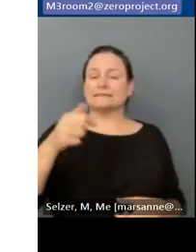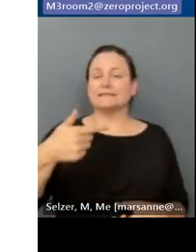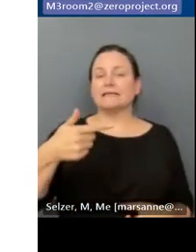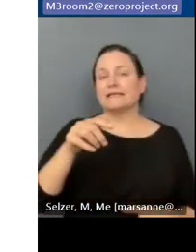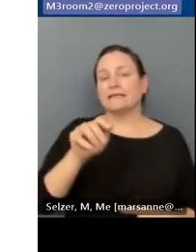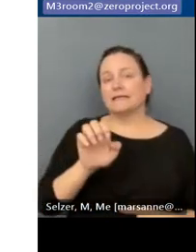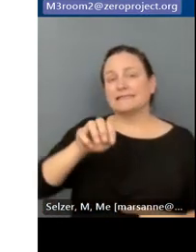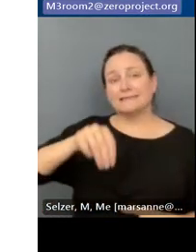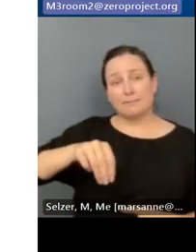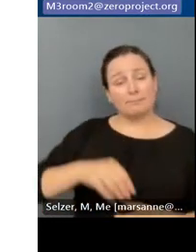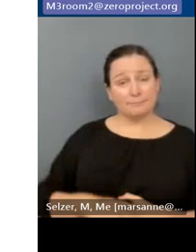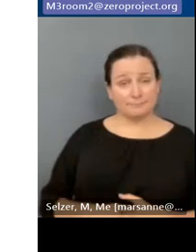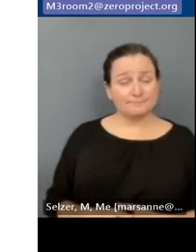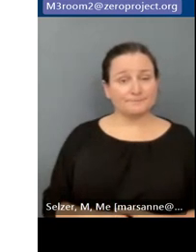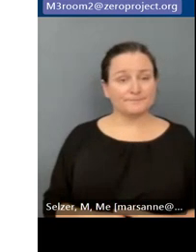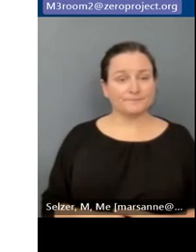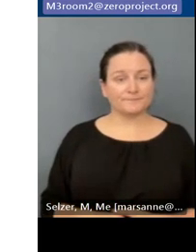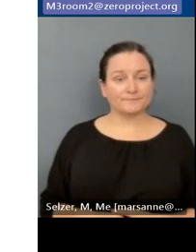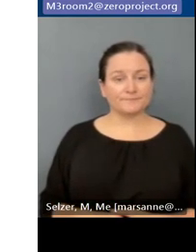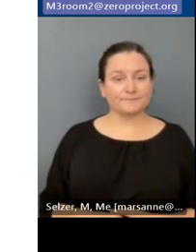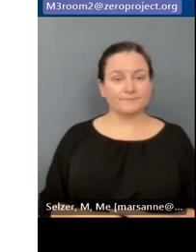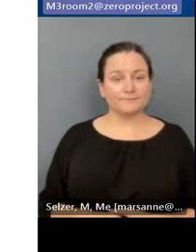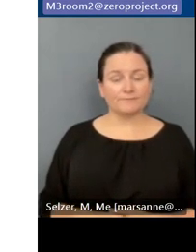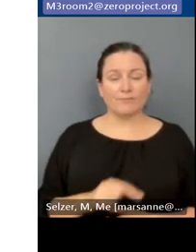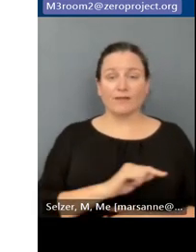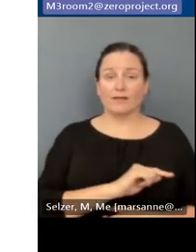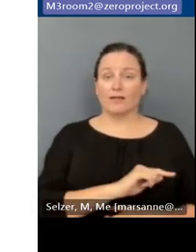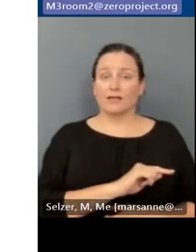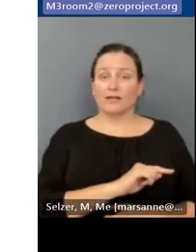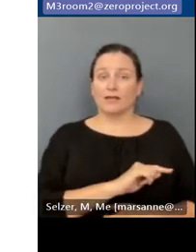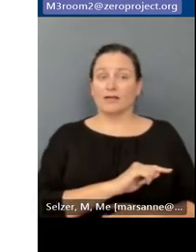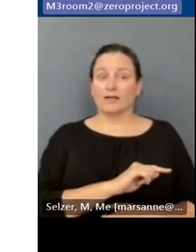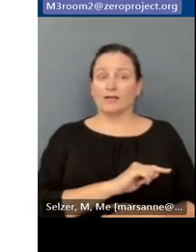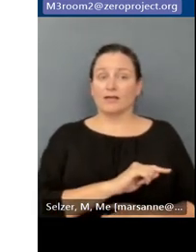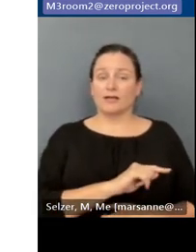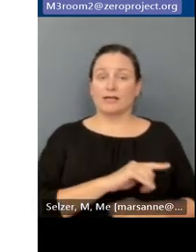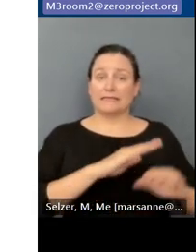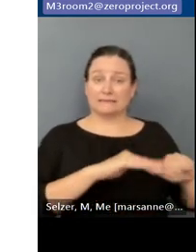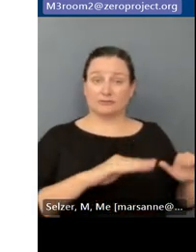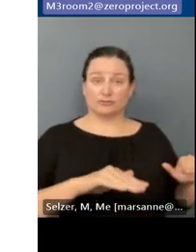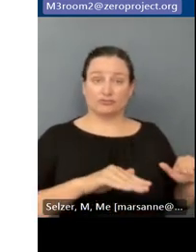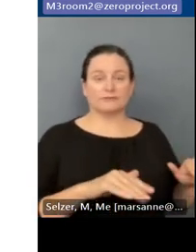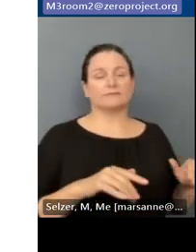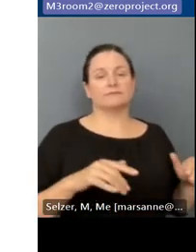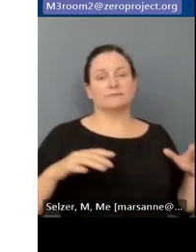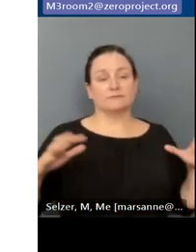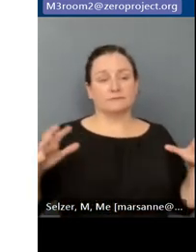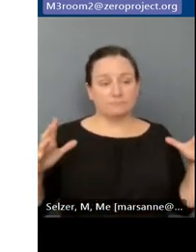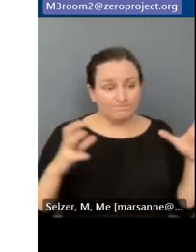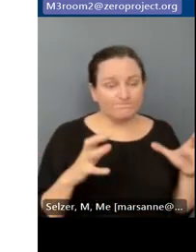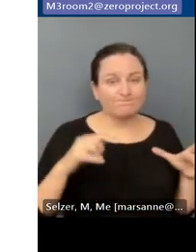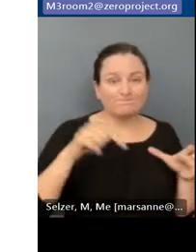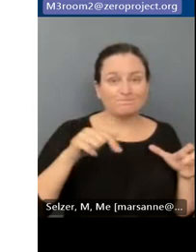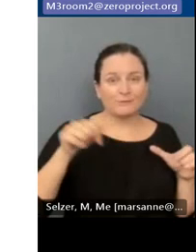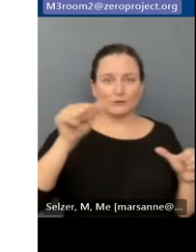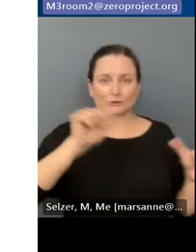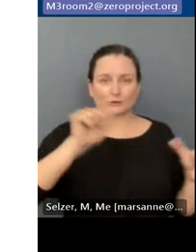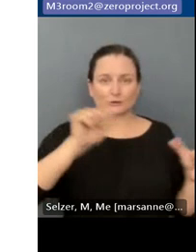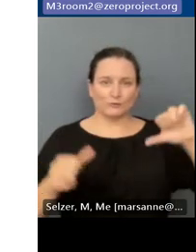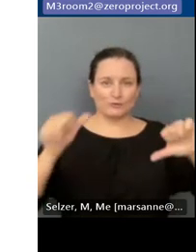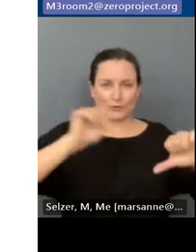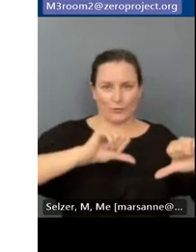The students, when we were trying to work with them in a studio, the things were not working out.